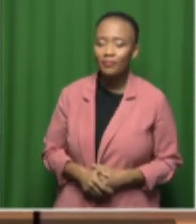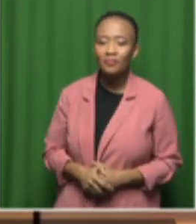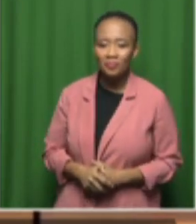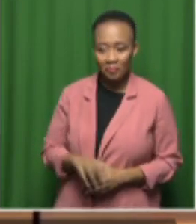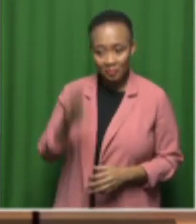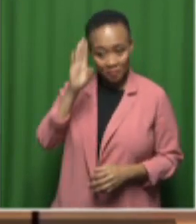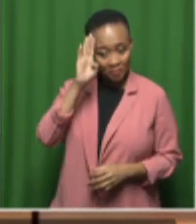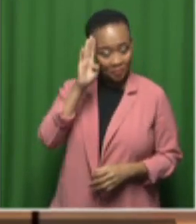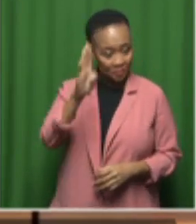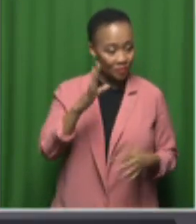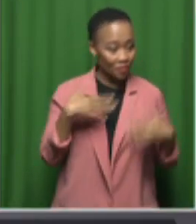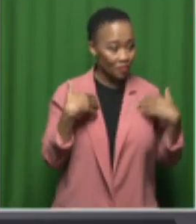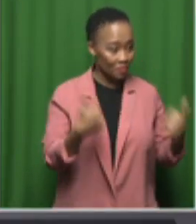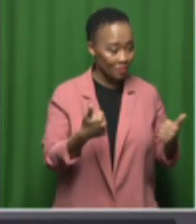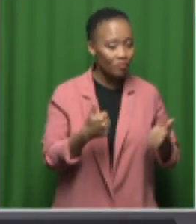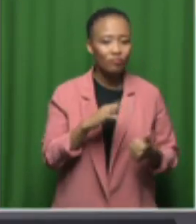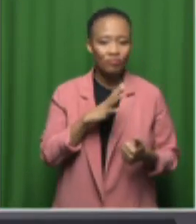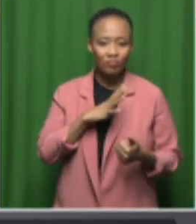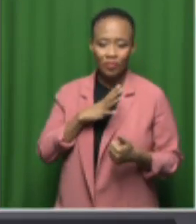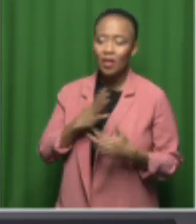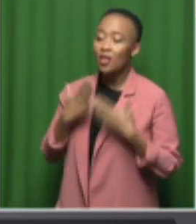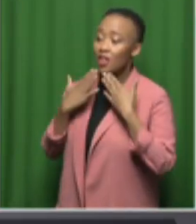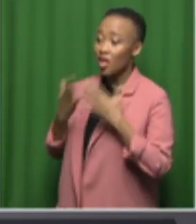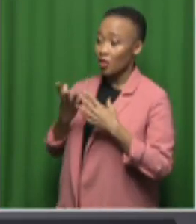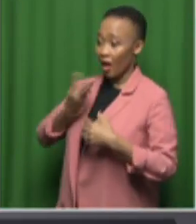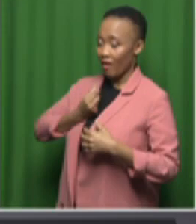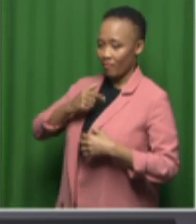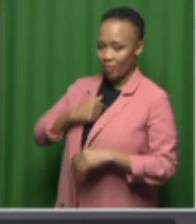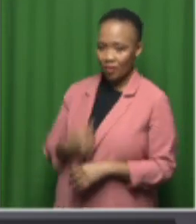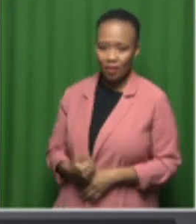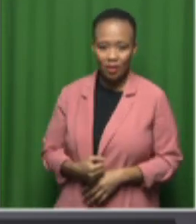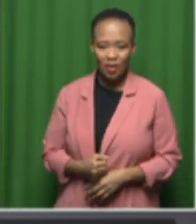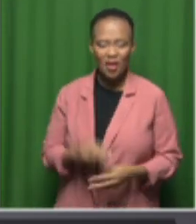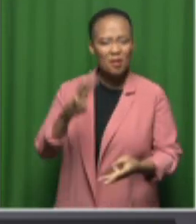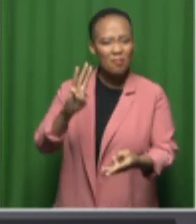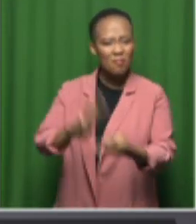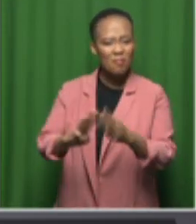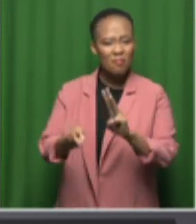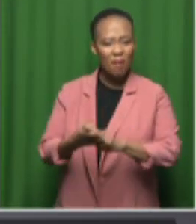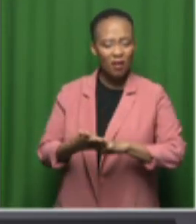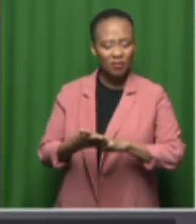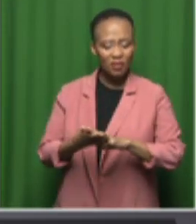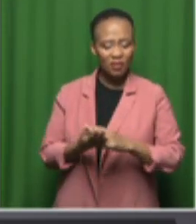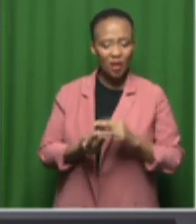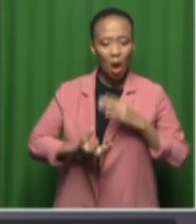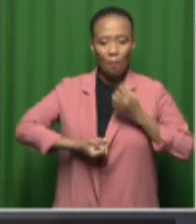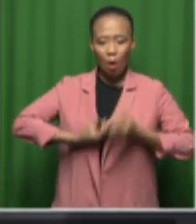Good stuff. Good to have you on the show this morning. Poetry and maths. How do those two even mix?